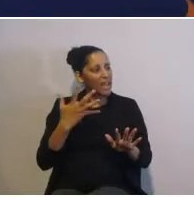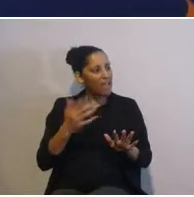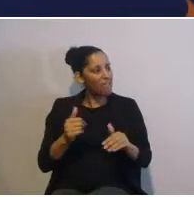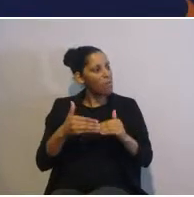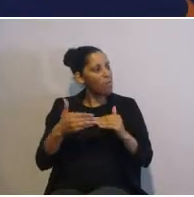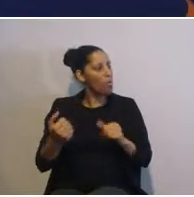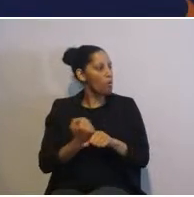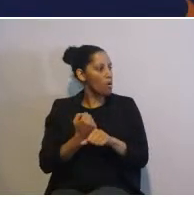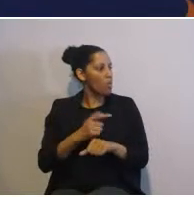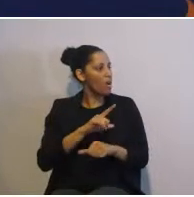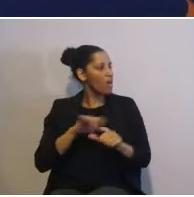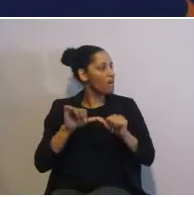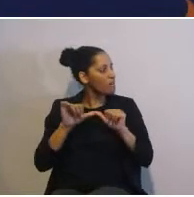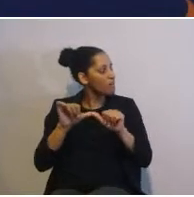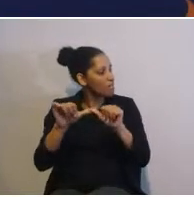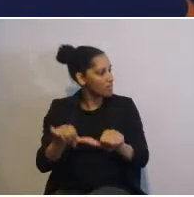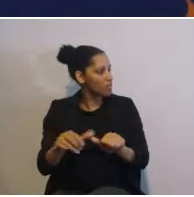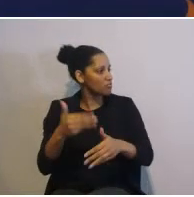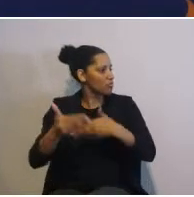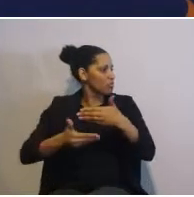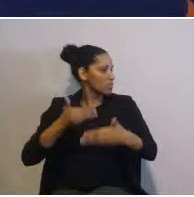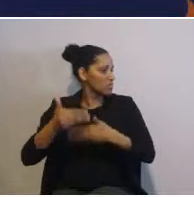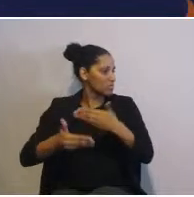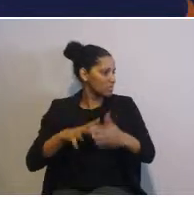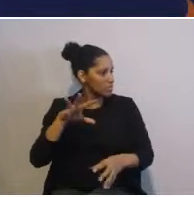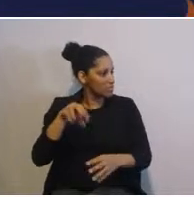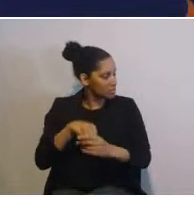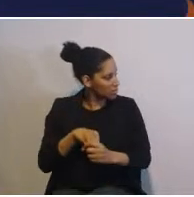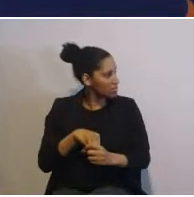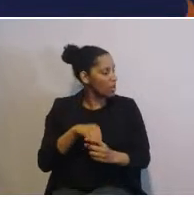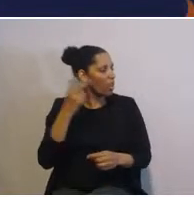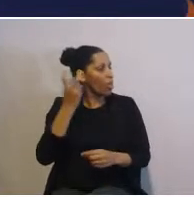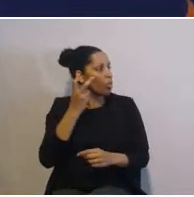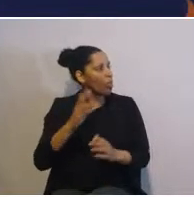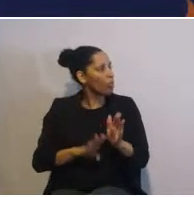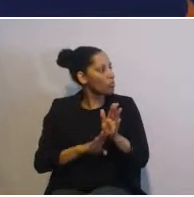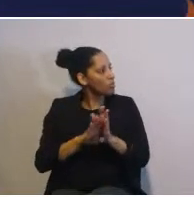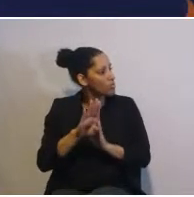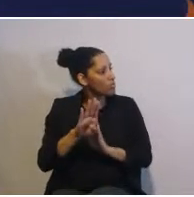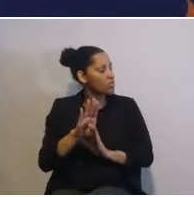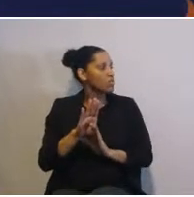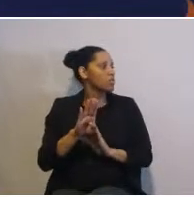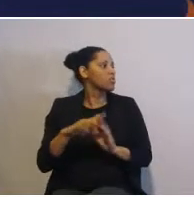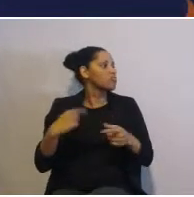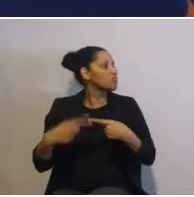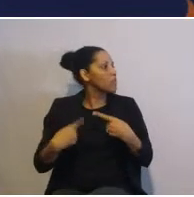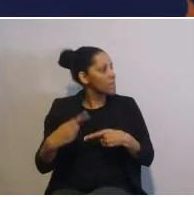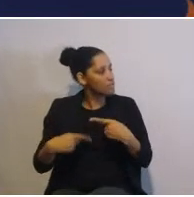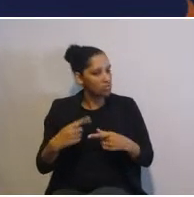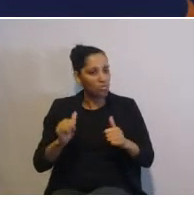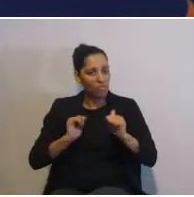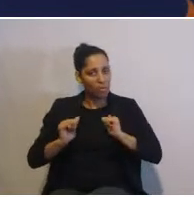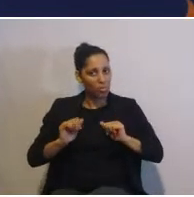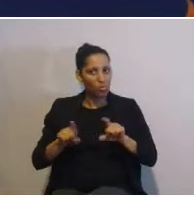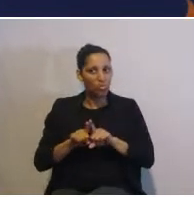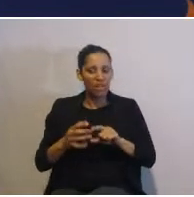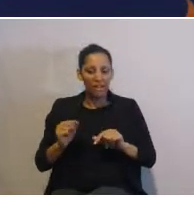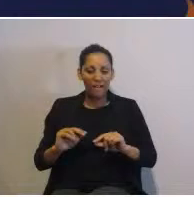This is an ongoing process as far as improving the generation performance, and there has been